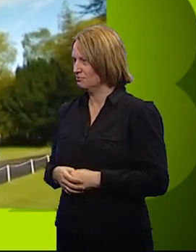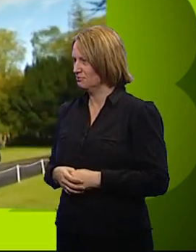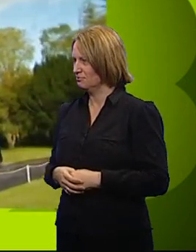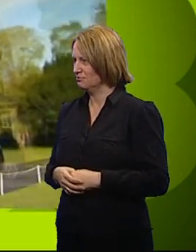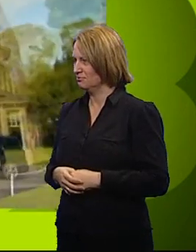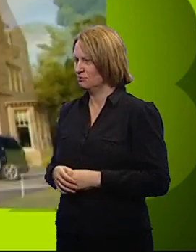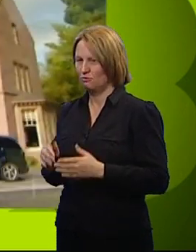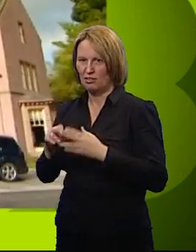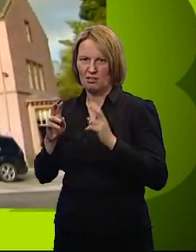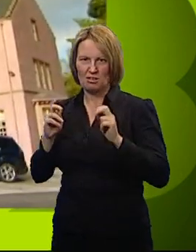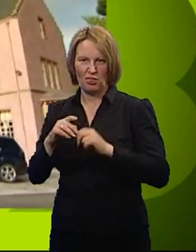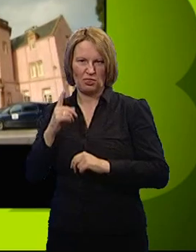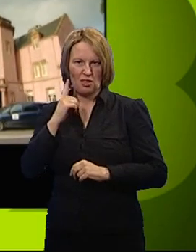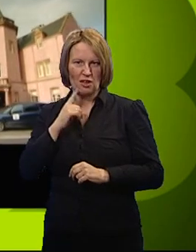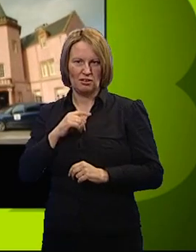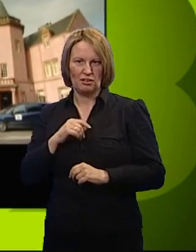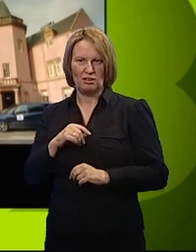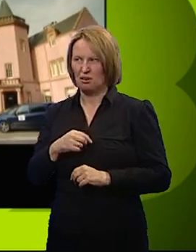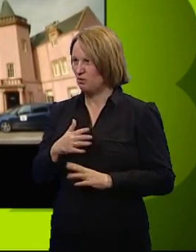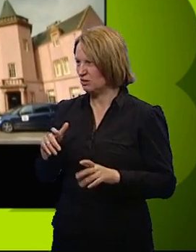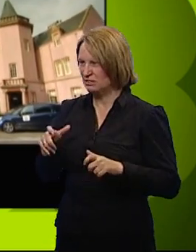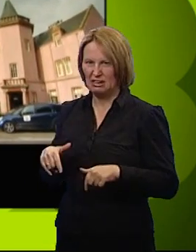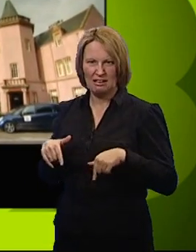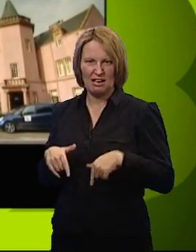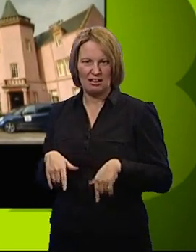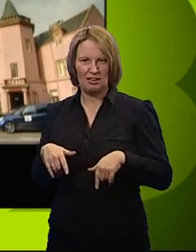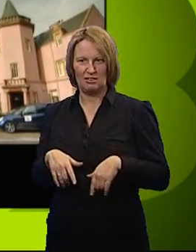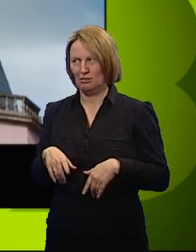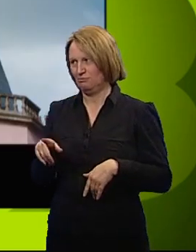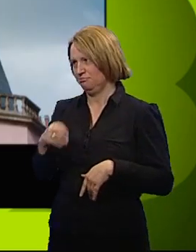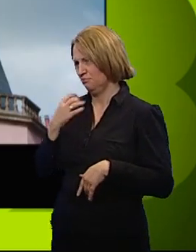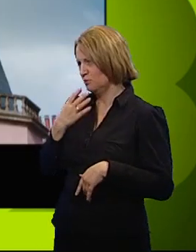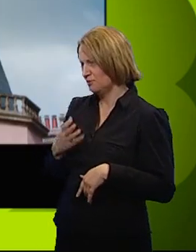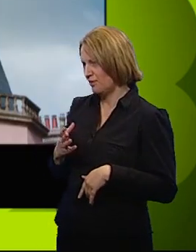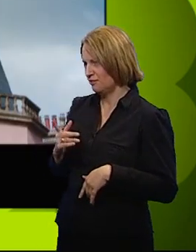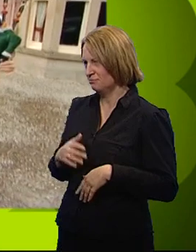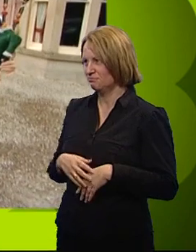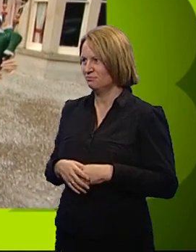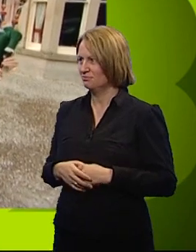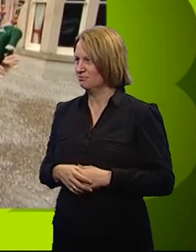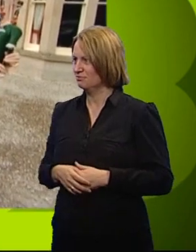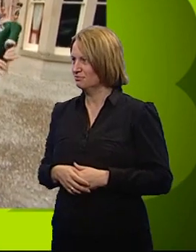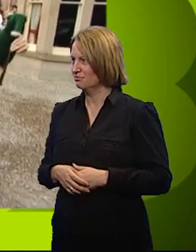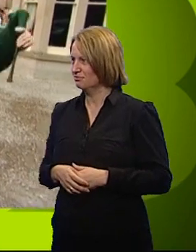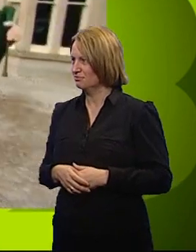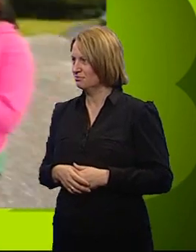When we first arrived at this castle, I thought, we're not staying here, surely. I mean, it is beautiful.